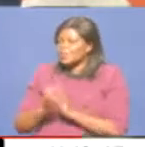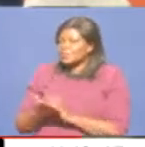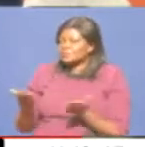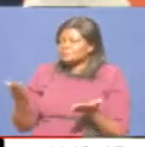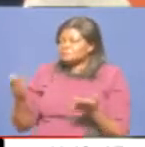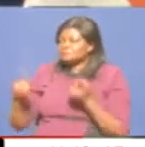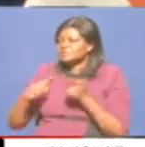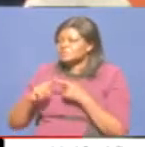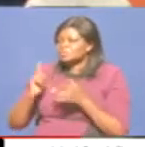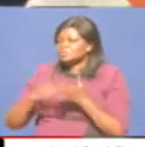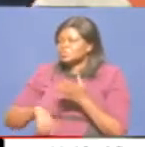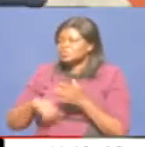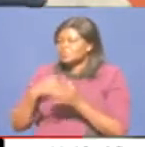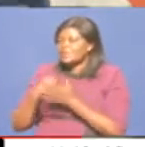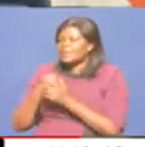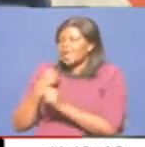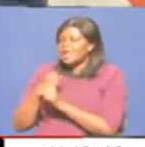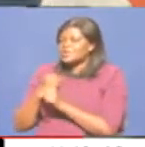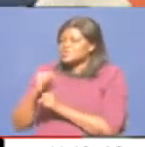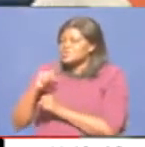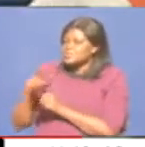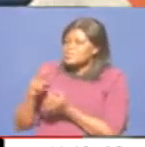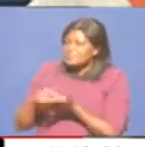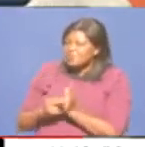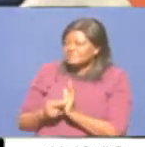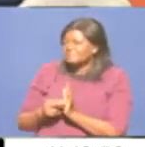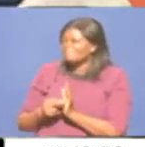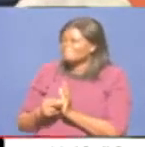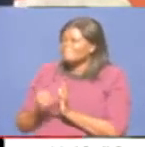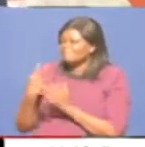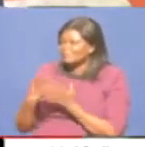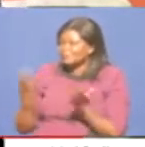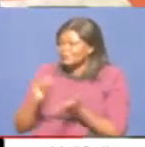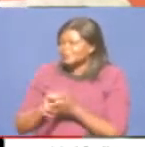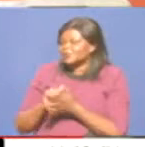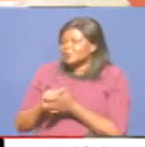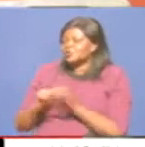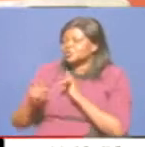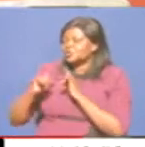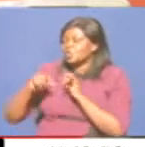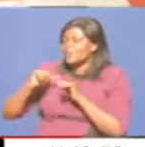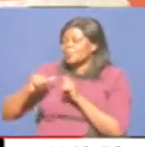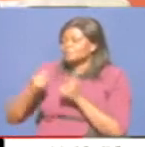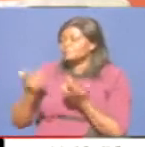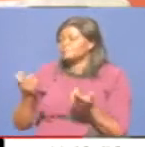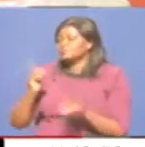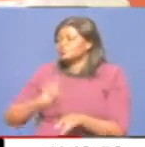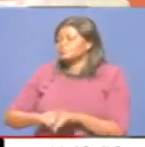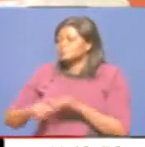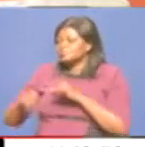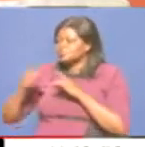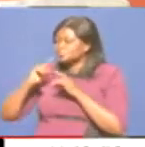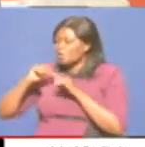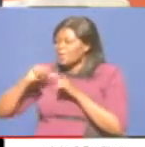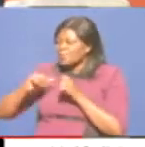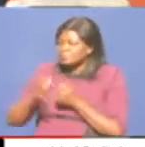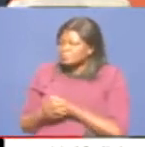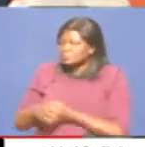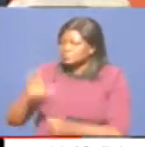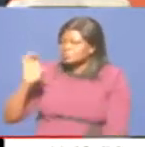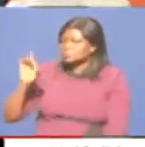what is that money going to be for. Mm-hmm. So that is one of the things that I wanted to touch on. Now, when you're talking about the CDF